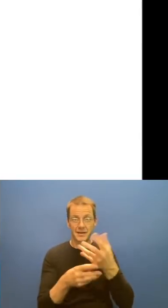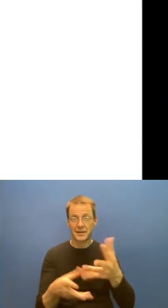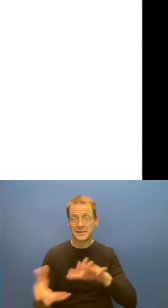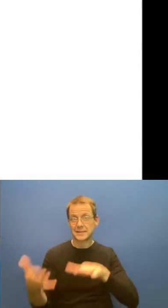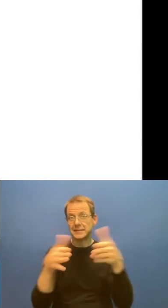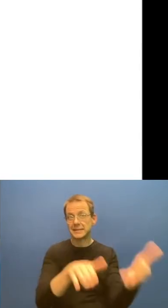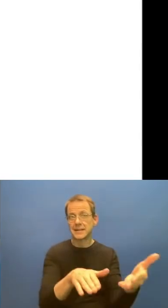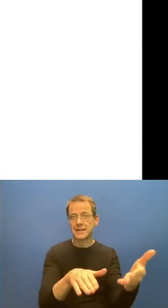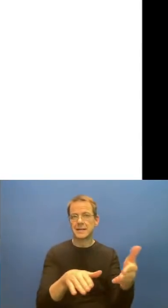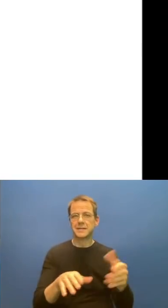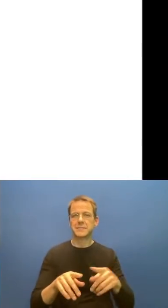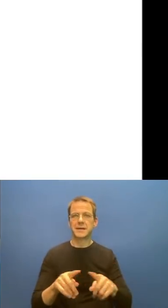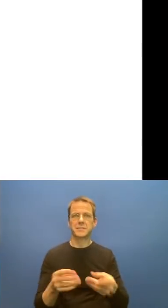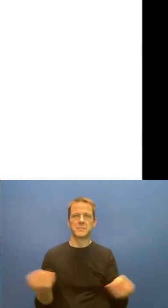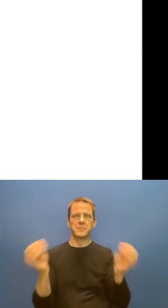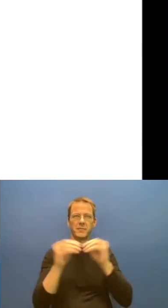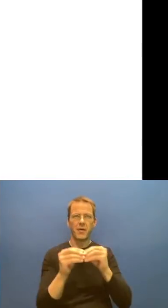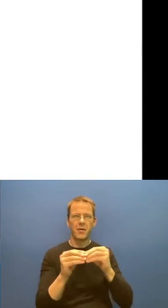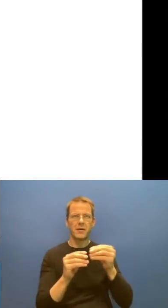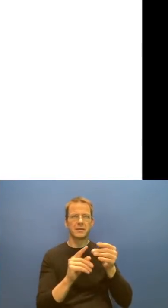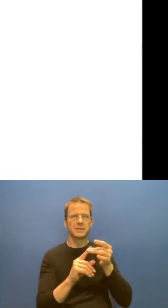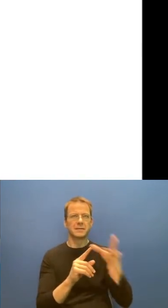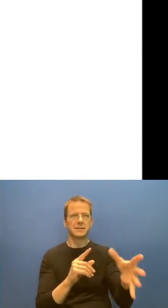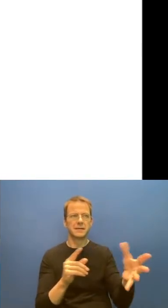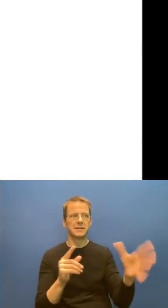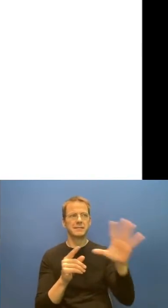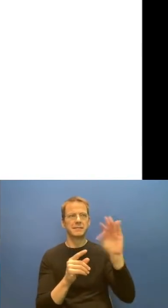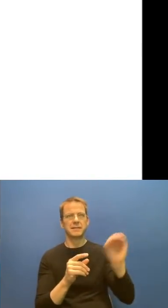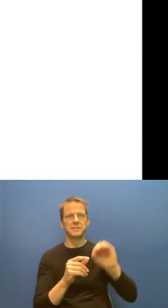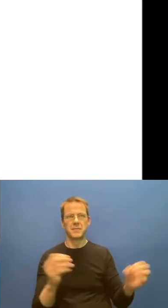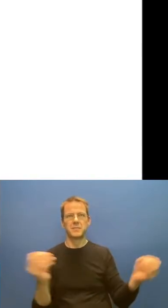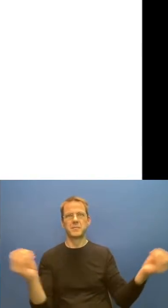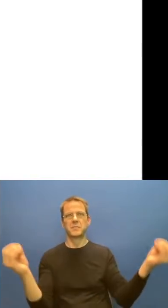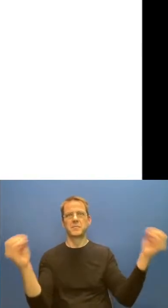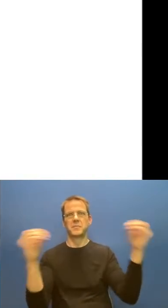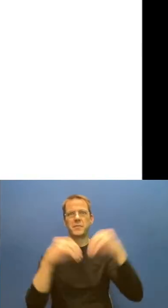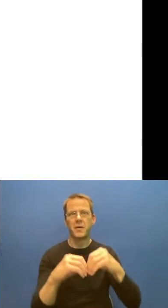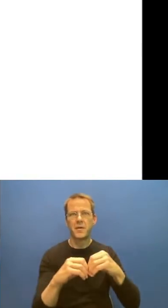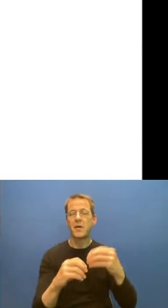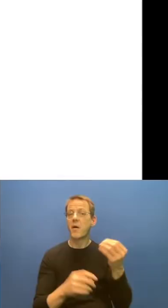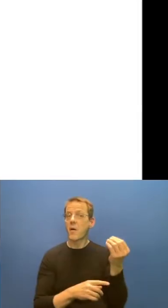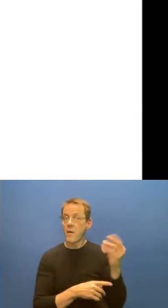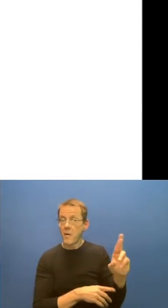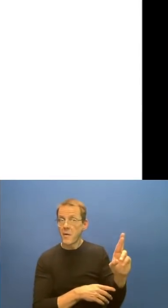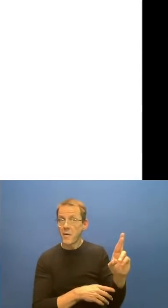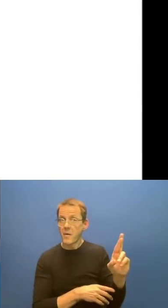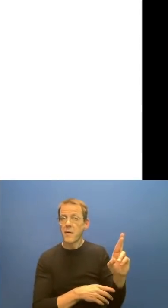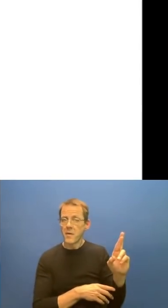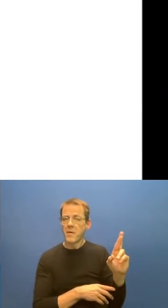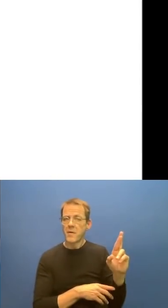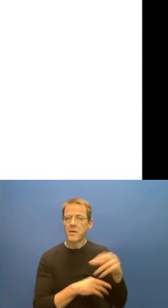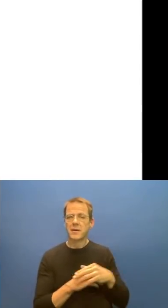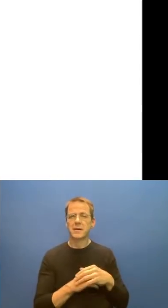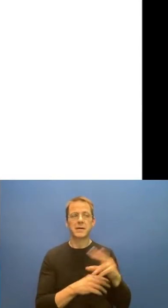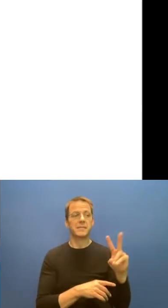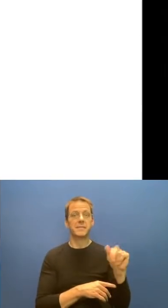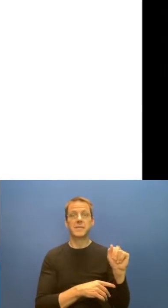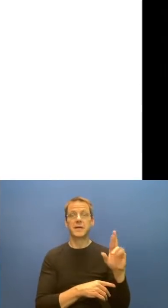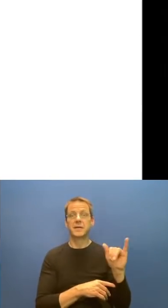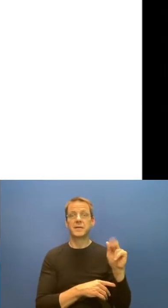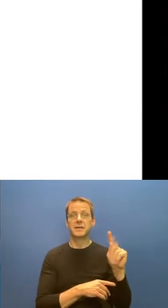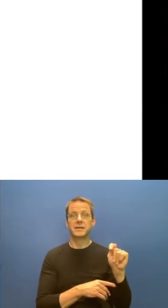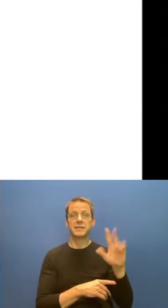50% more deadly but the same transmissibility. And the answer to what you want is you want to have a more lethal virus,